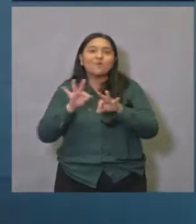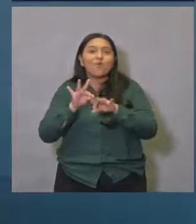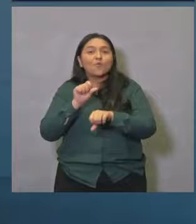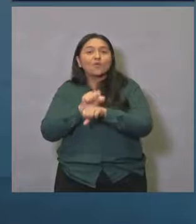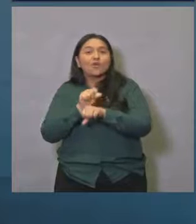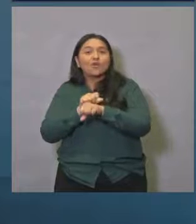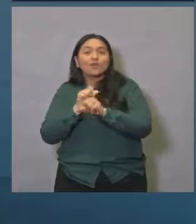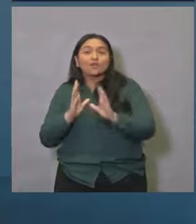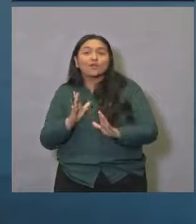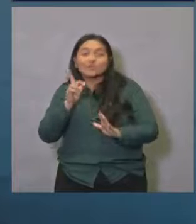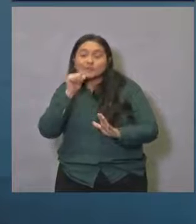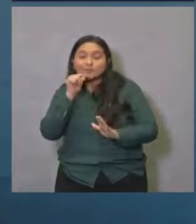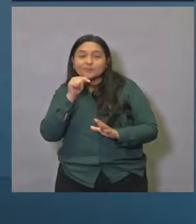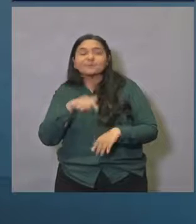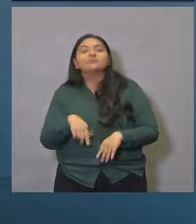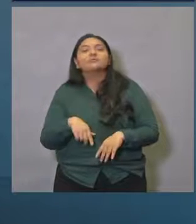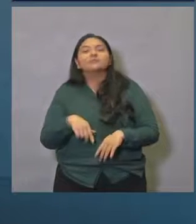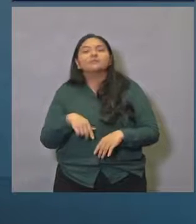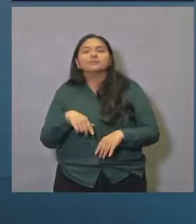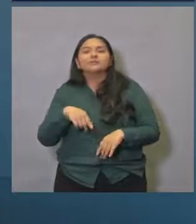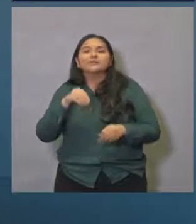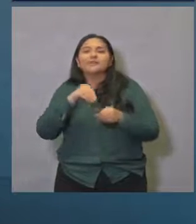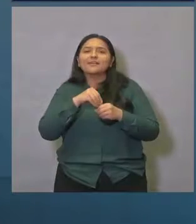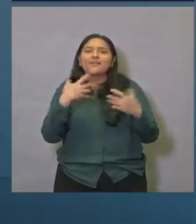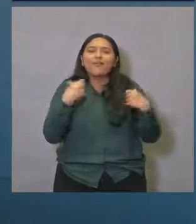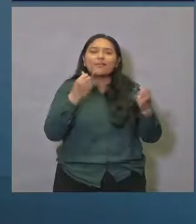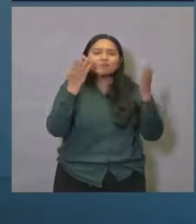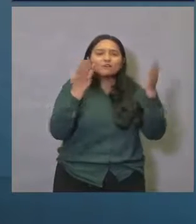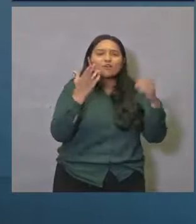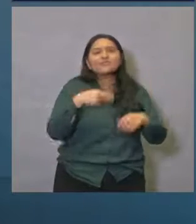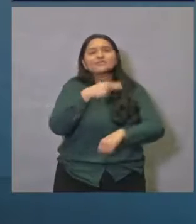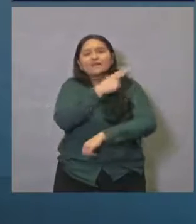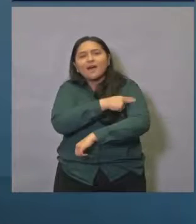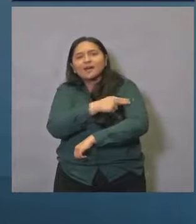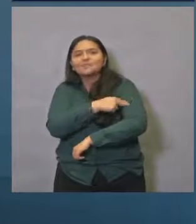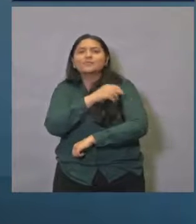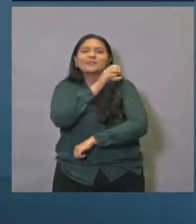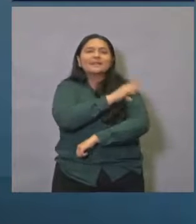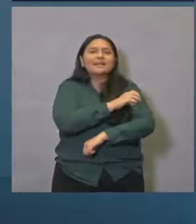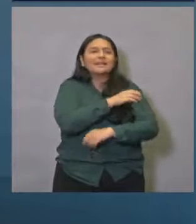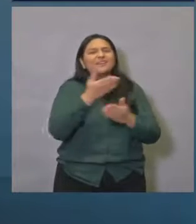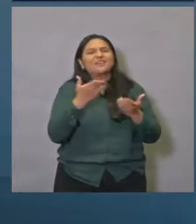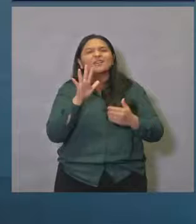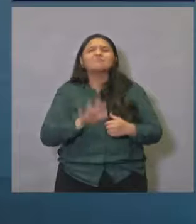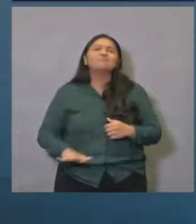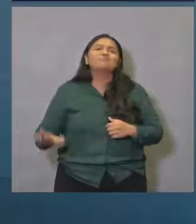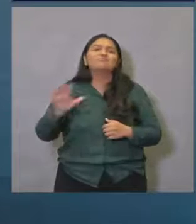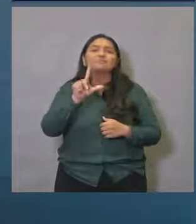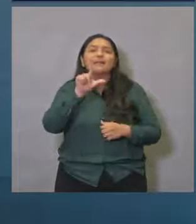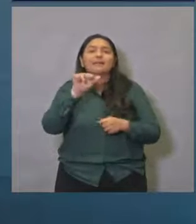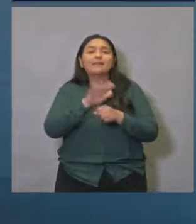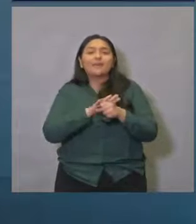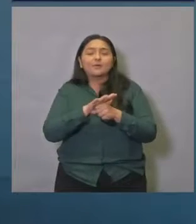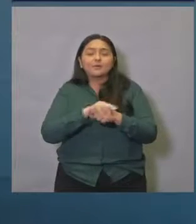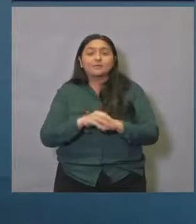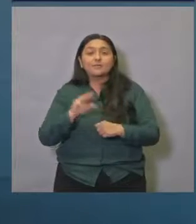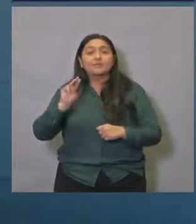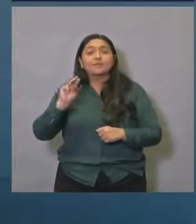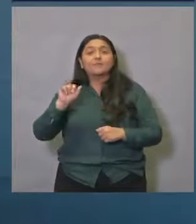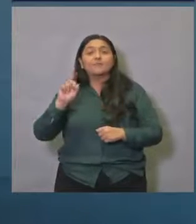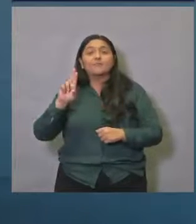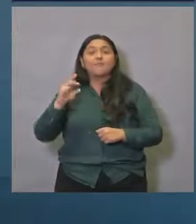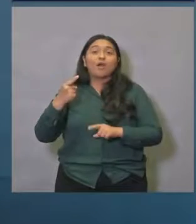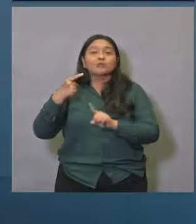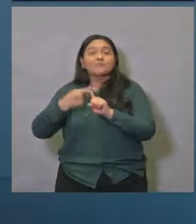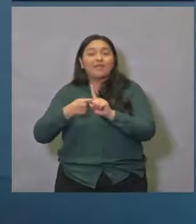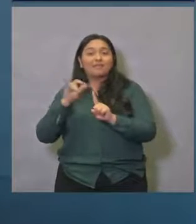health services and also in hospitals and clinics and health systems across Los Angeles County. March, as you may know, is National